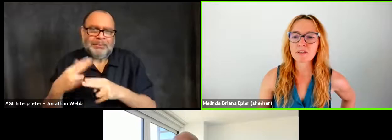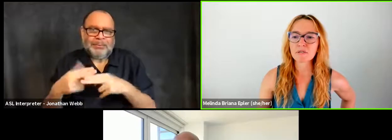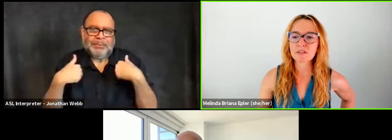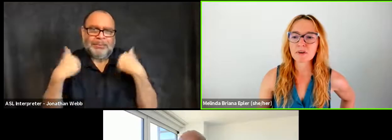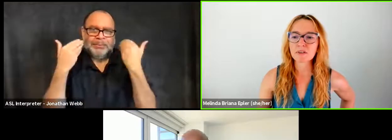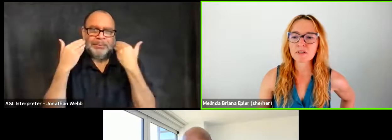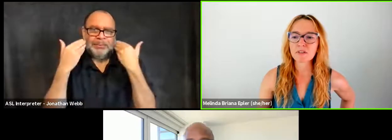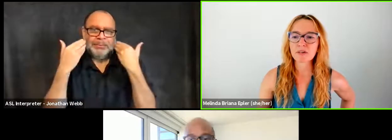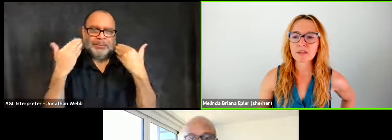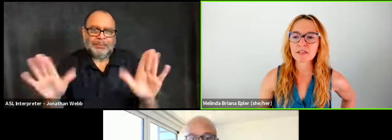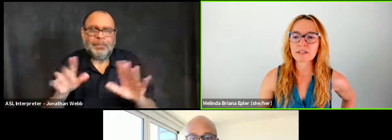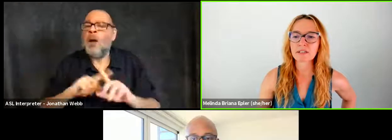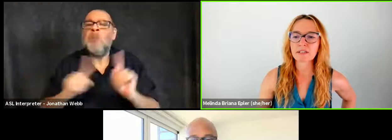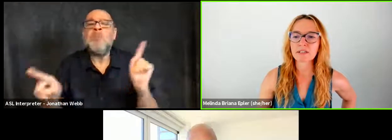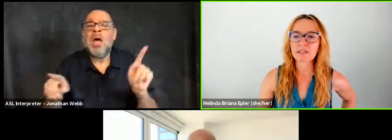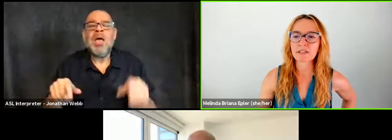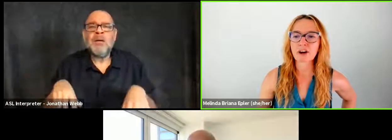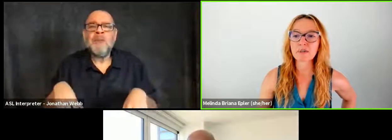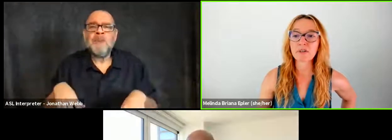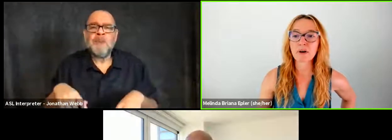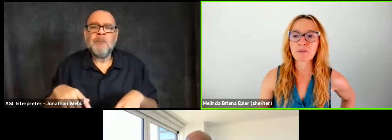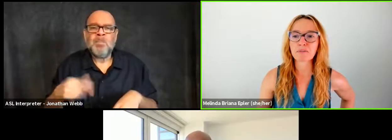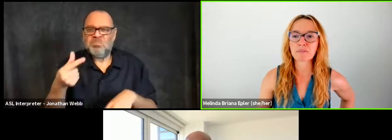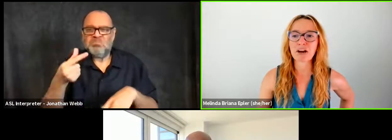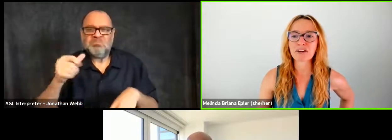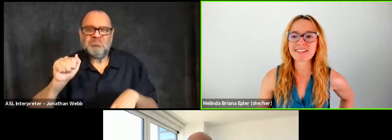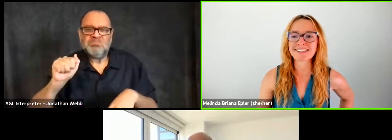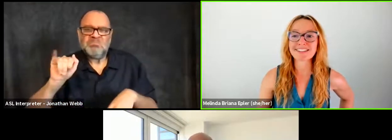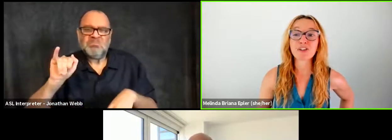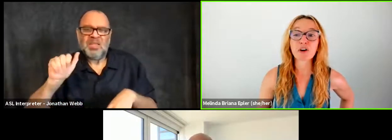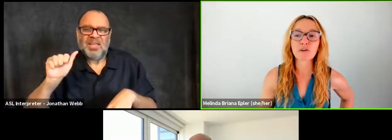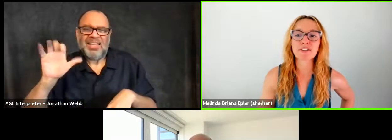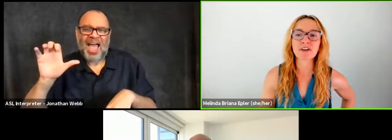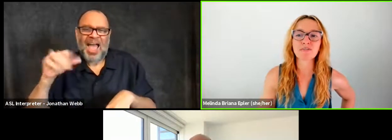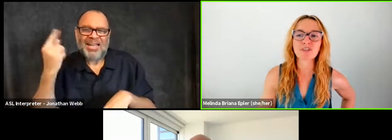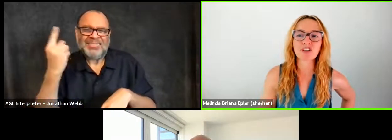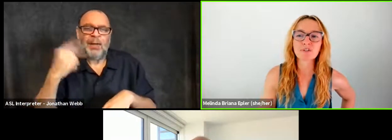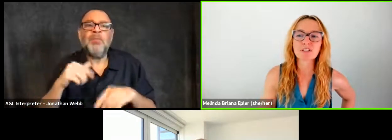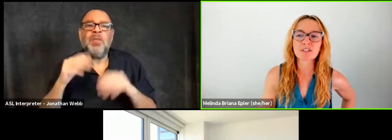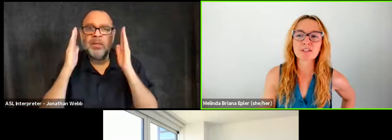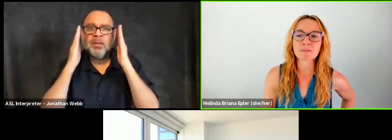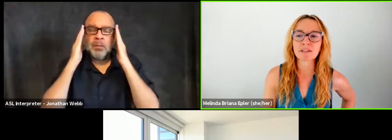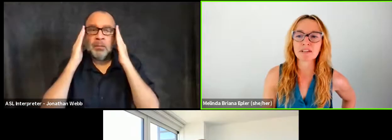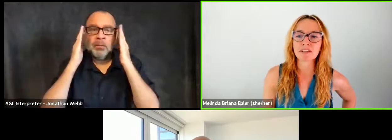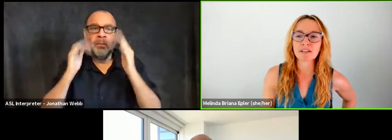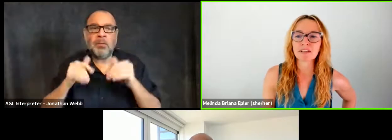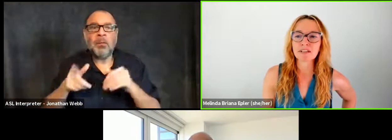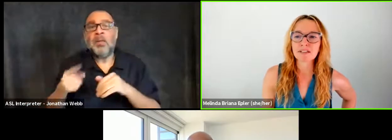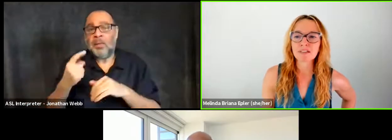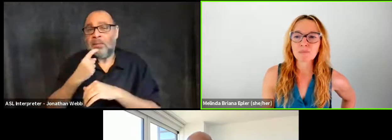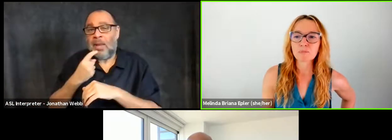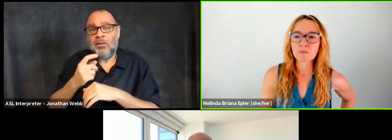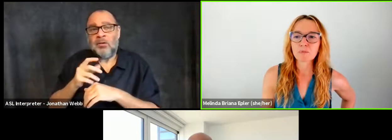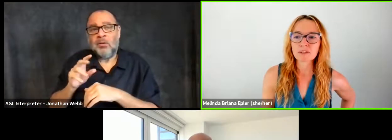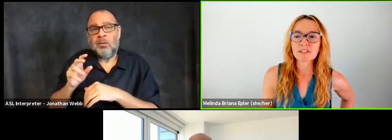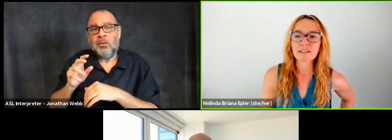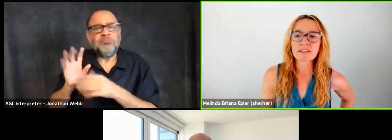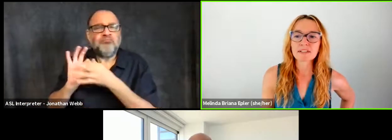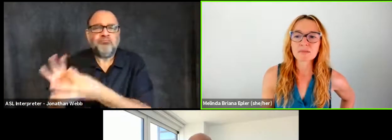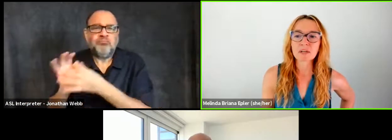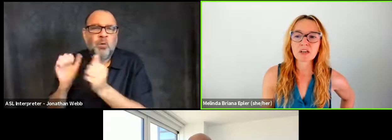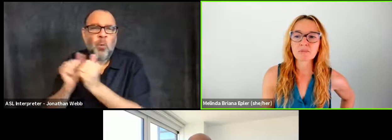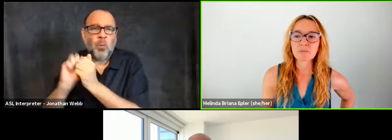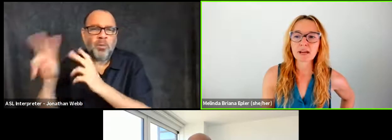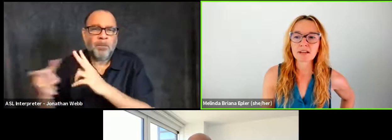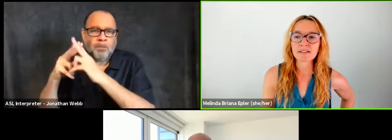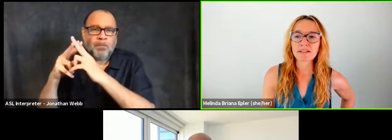I think in response to my comment about Paris, says, no, it does not feel genuine. It seems someone says,